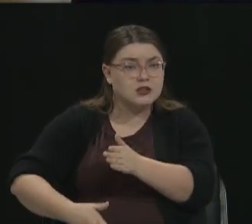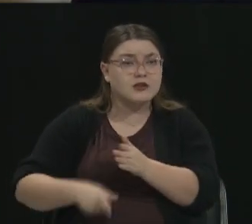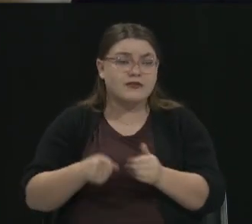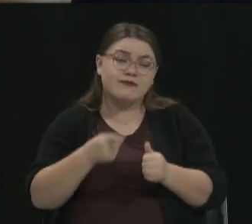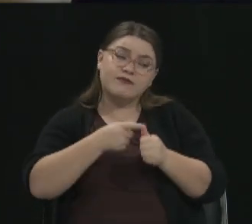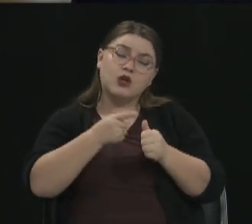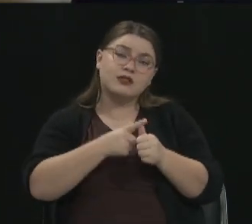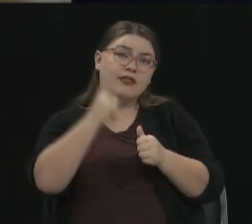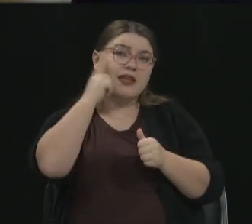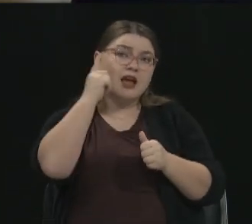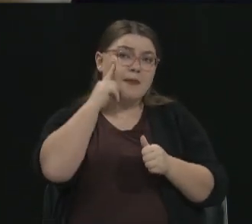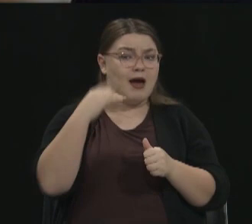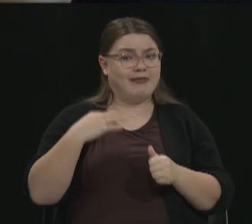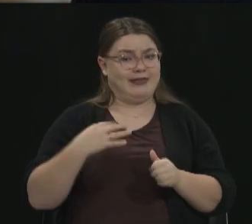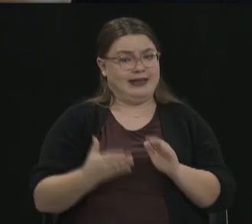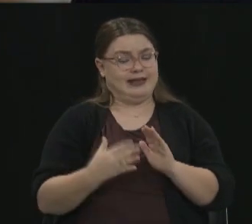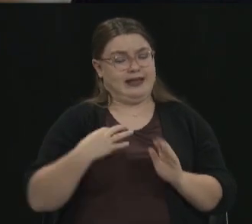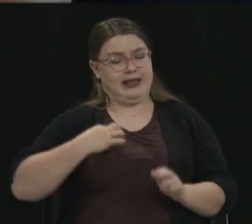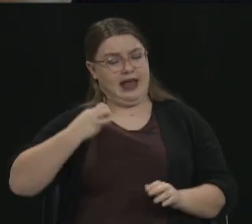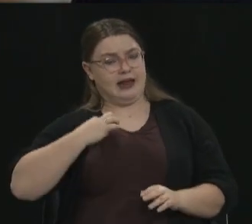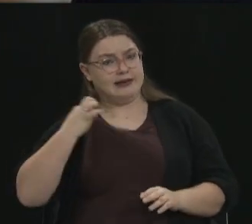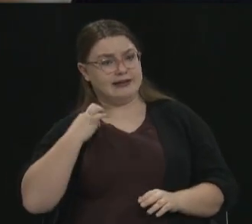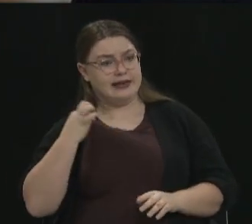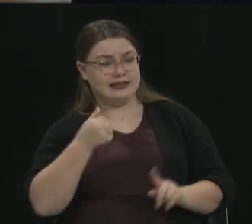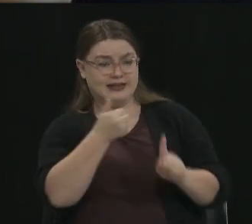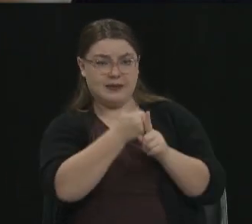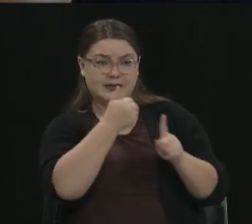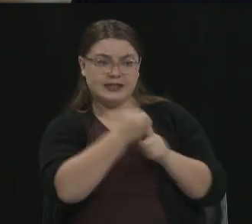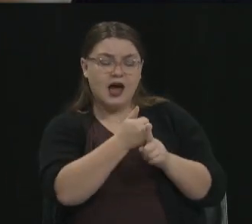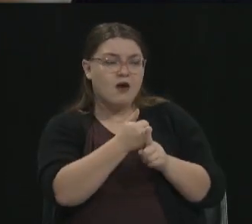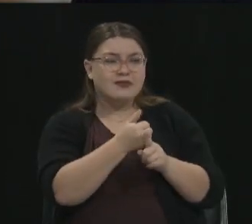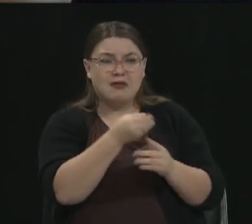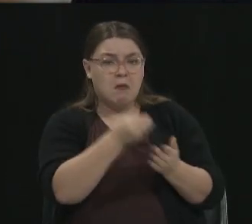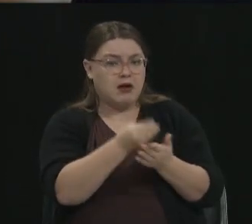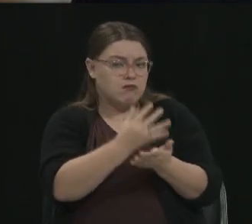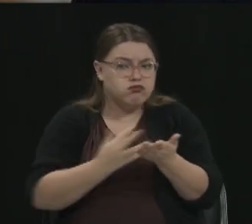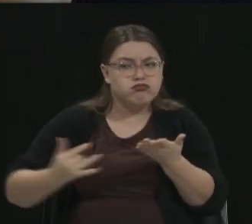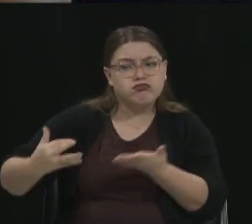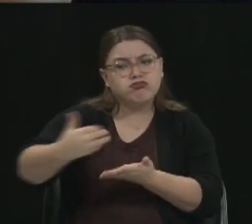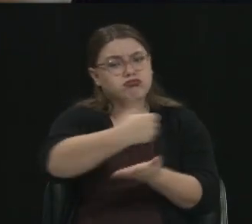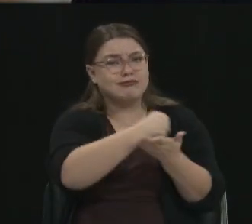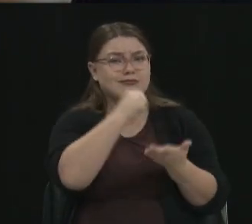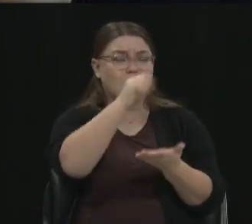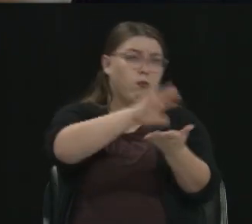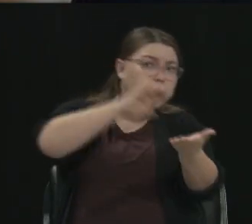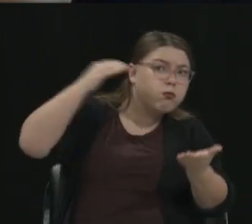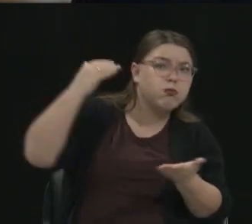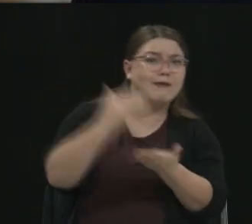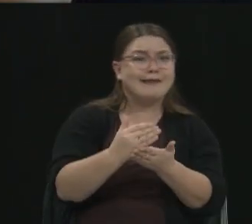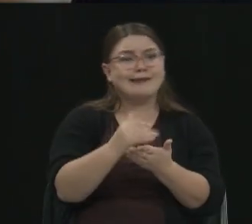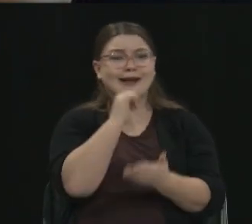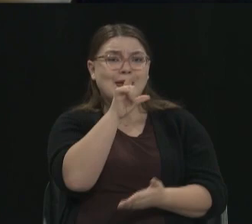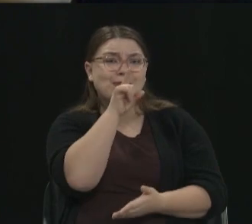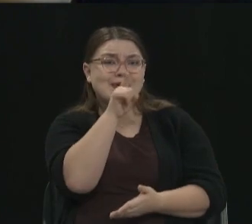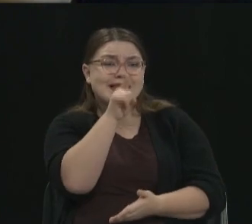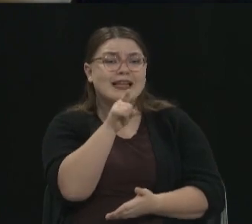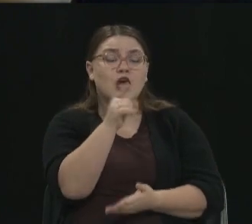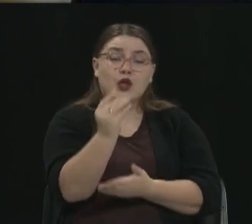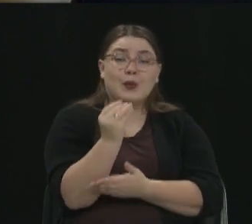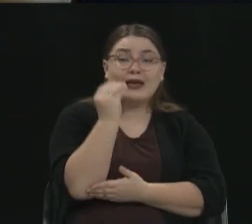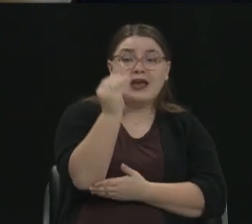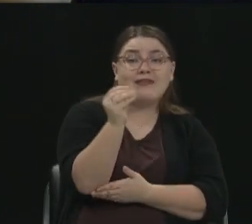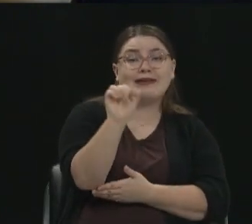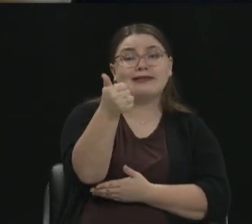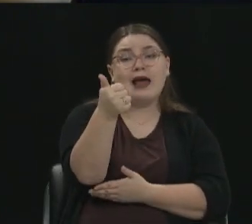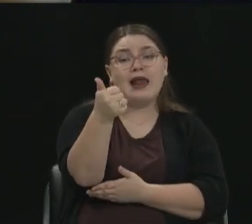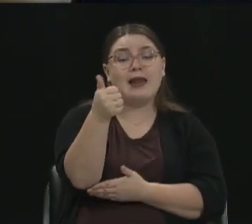because candidates can only raise money in relatively small amounts. And you could give 10 million to an outside